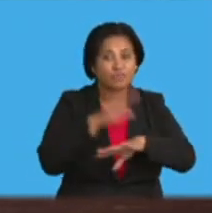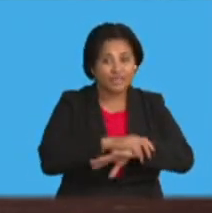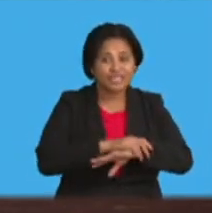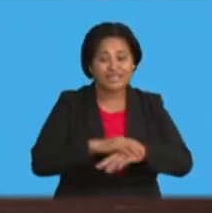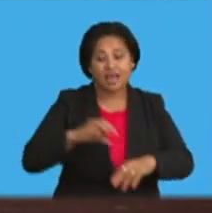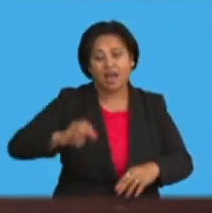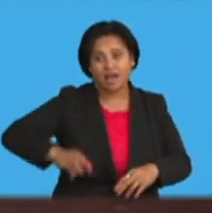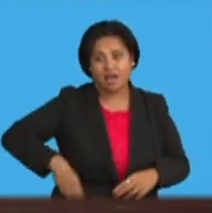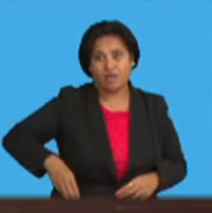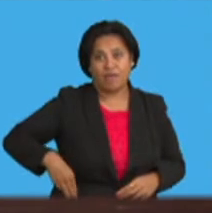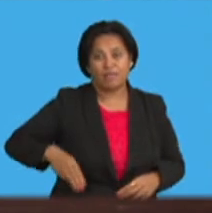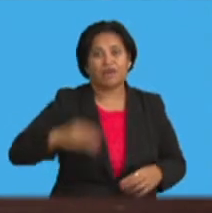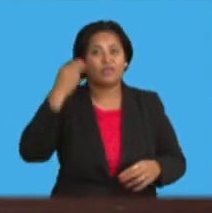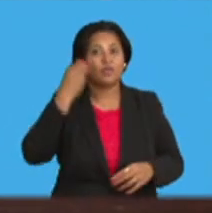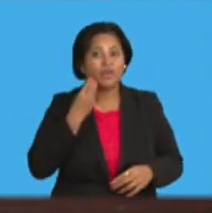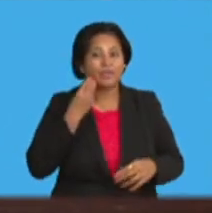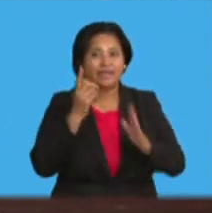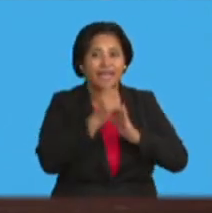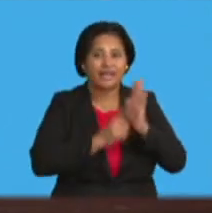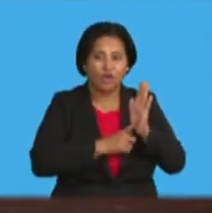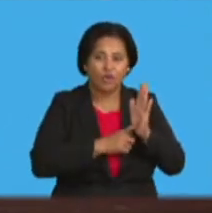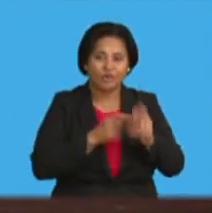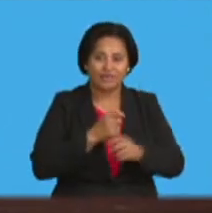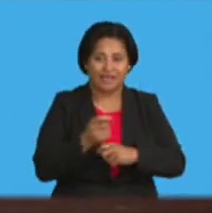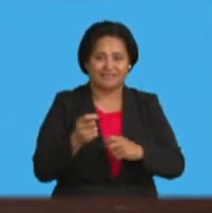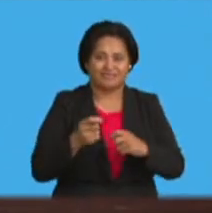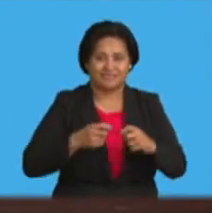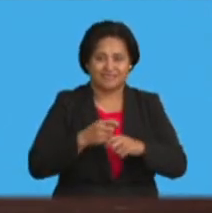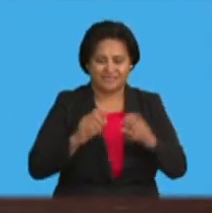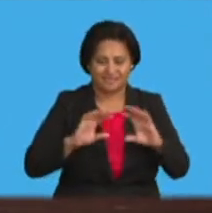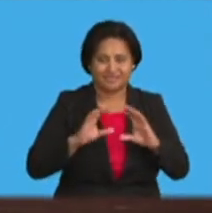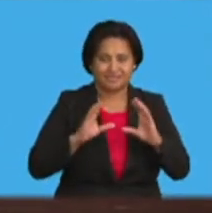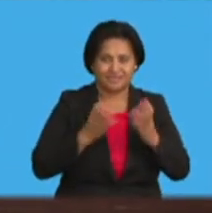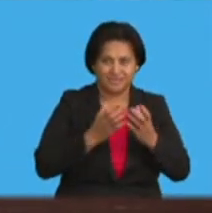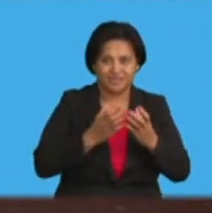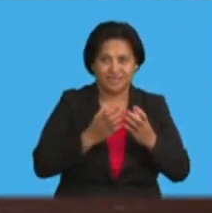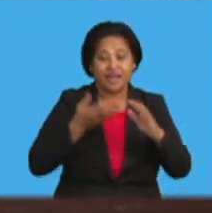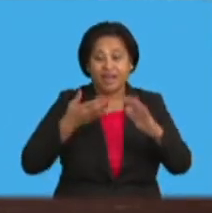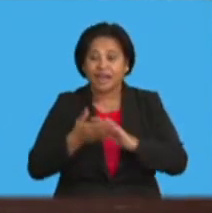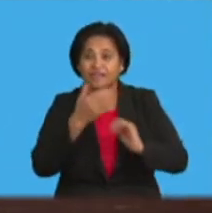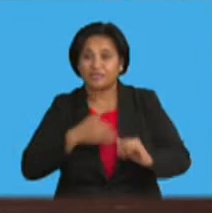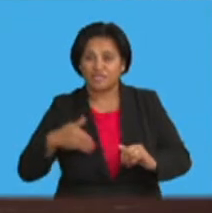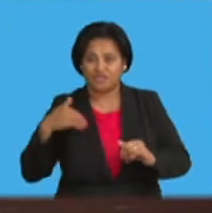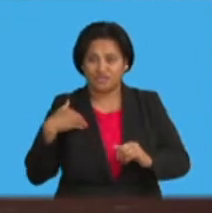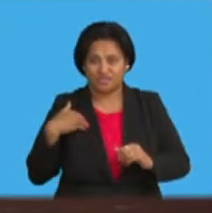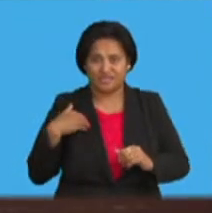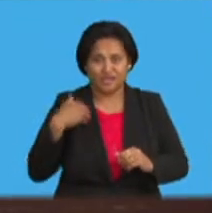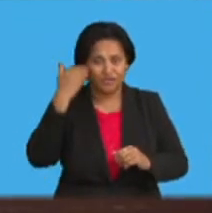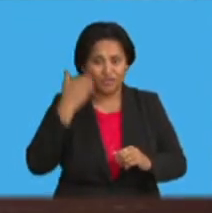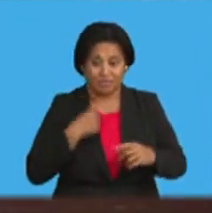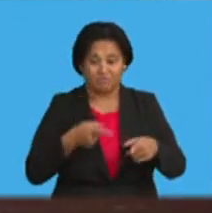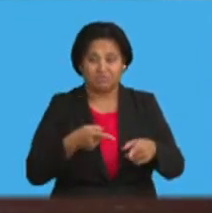Women and Law Task Force under the chairperson of the Ministry of Women and has been actively